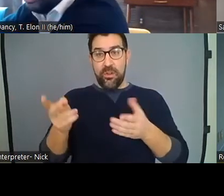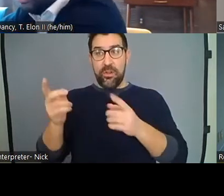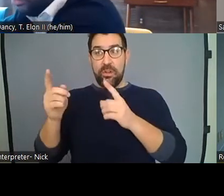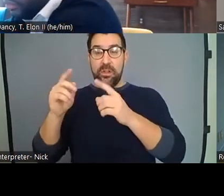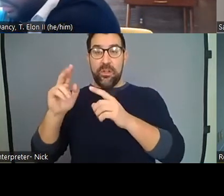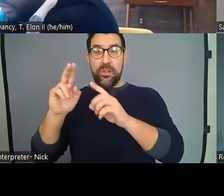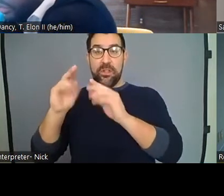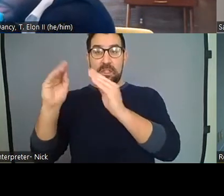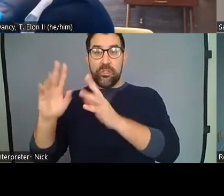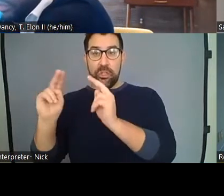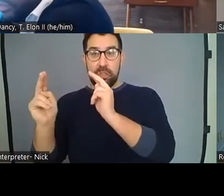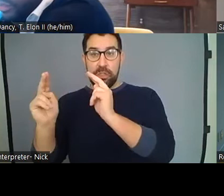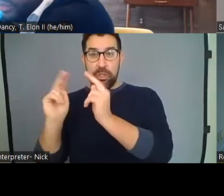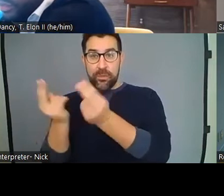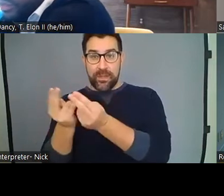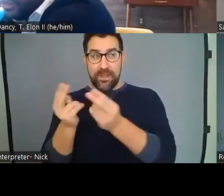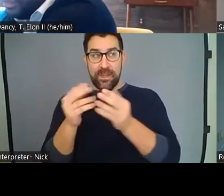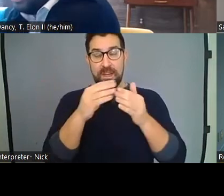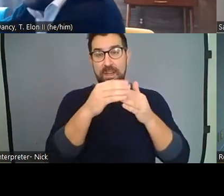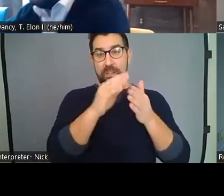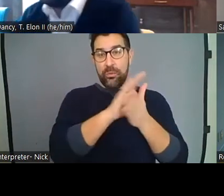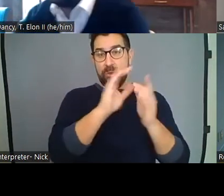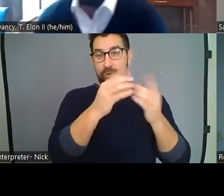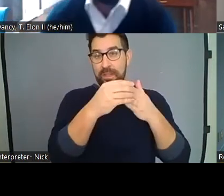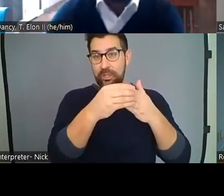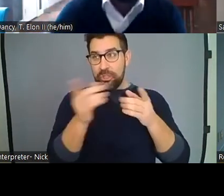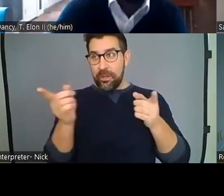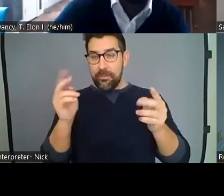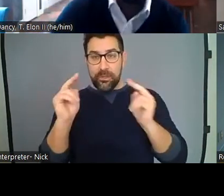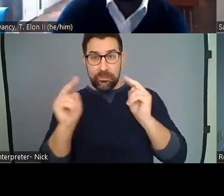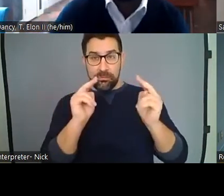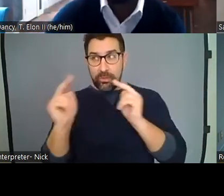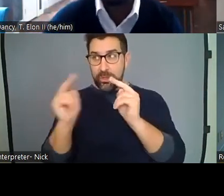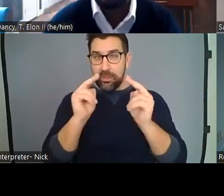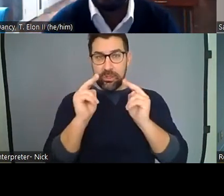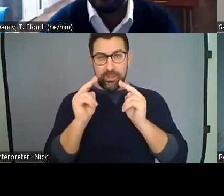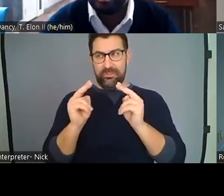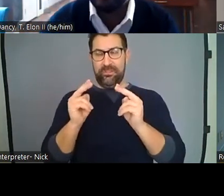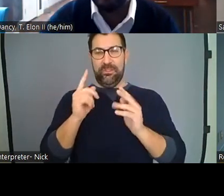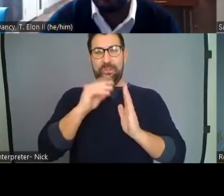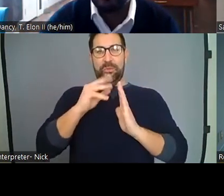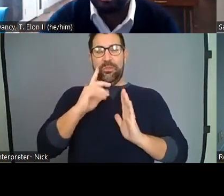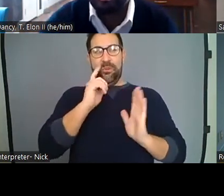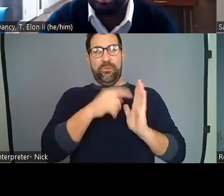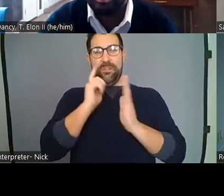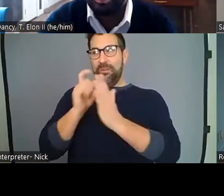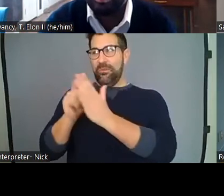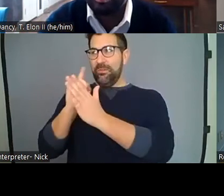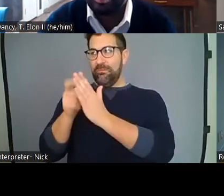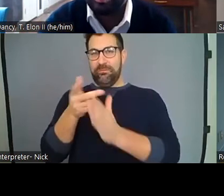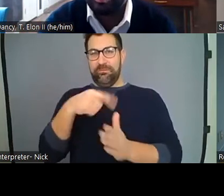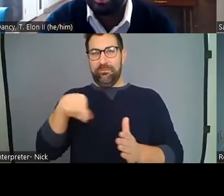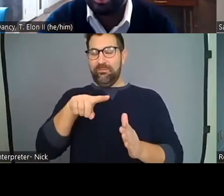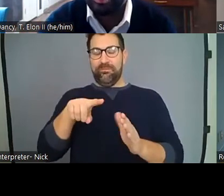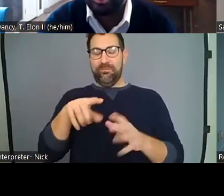and then the leadership within our school district kind of angered us in a way that we were